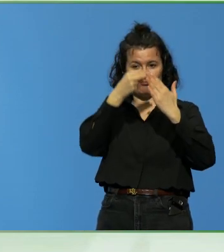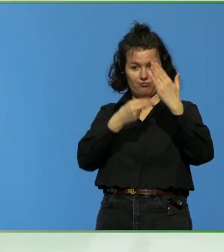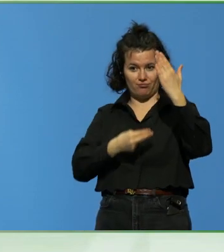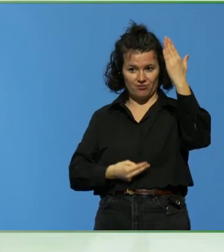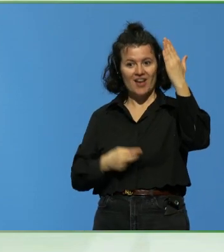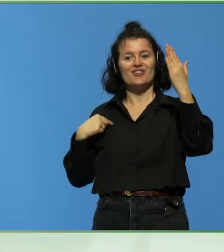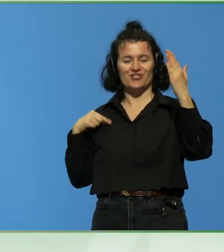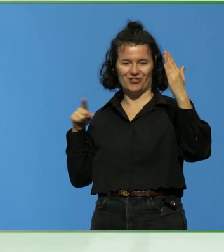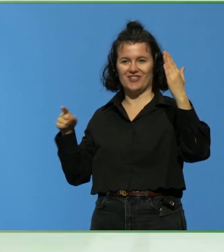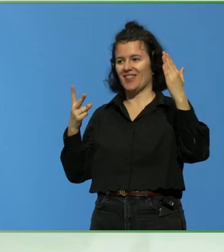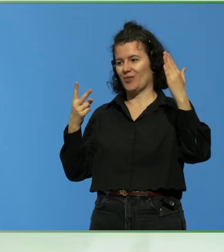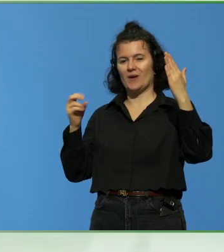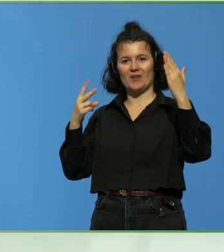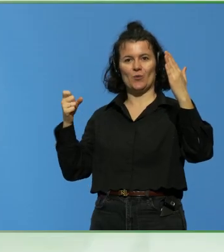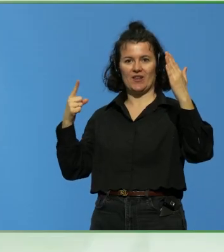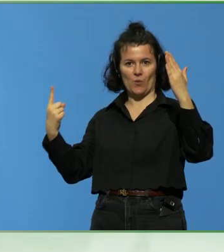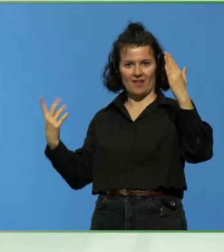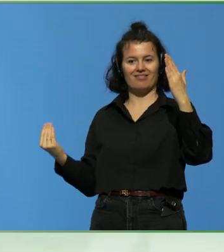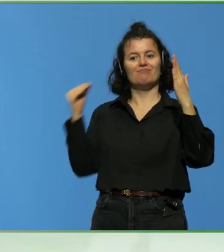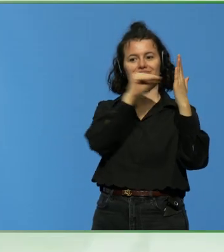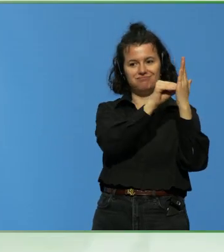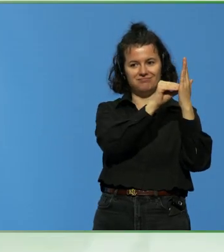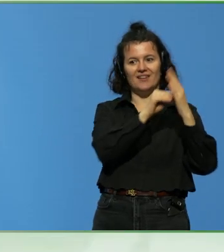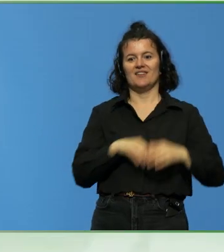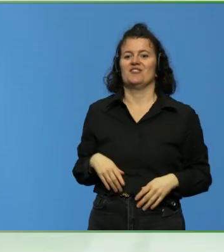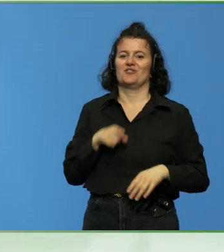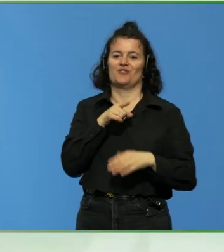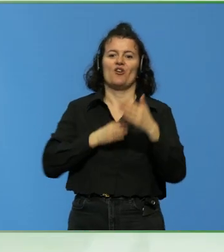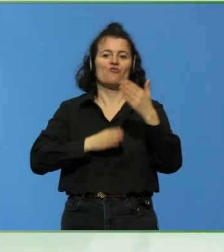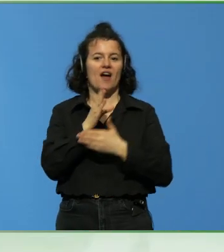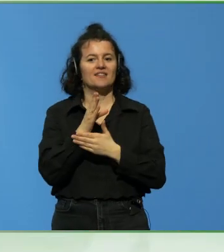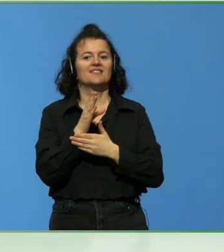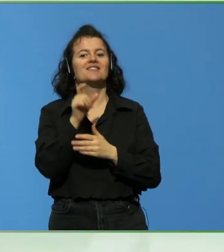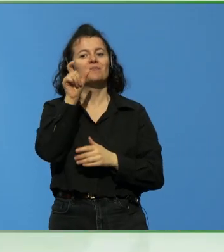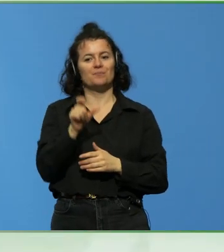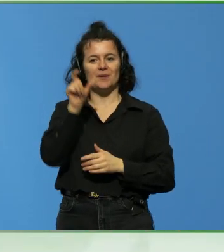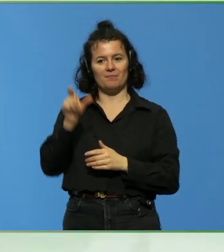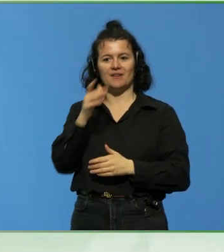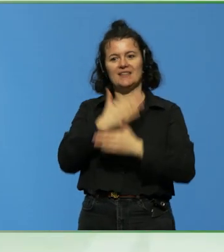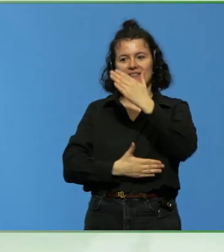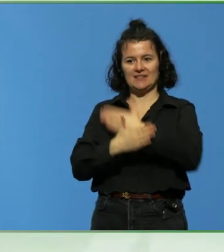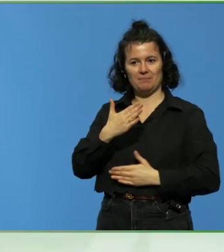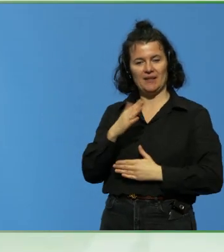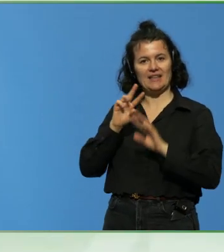with Disabilities, Ministry of Human Rights. In the struggle of giving voice to women with disabilities, she has been lobbying